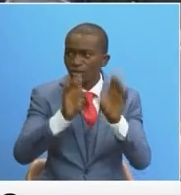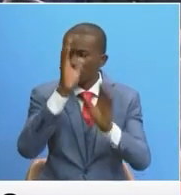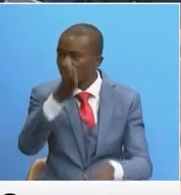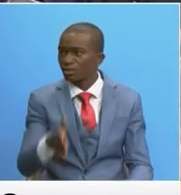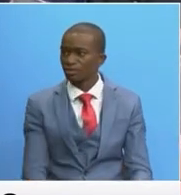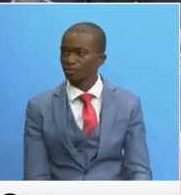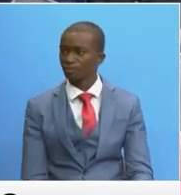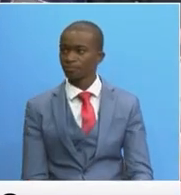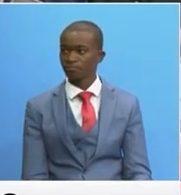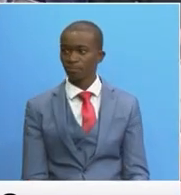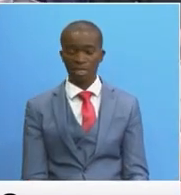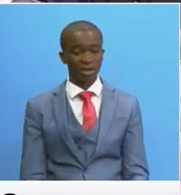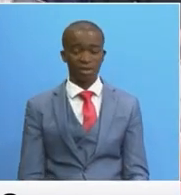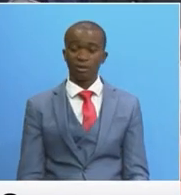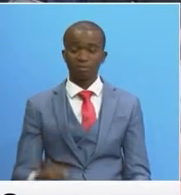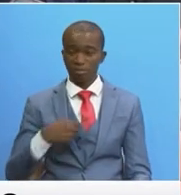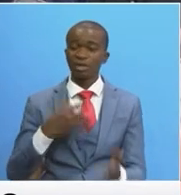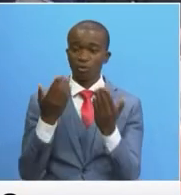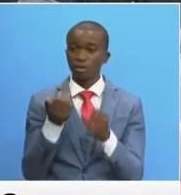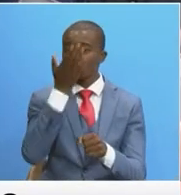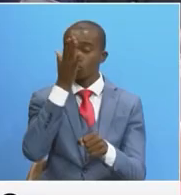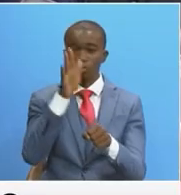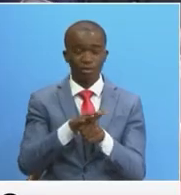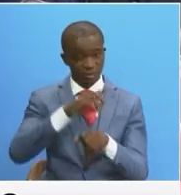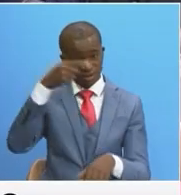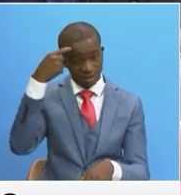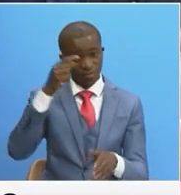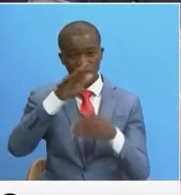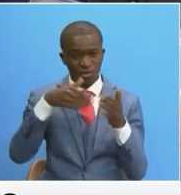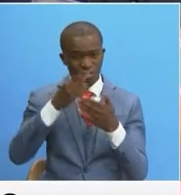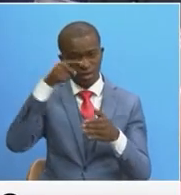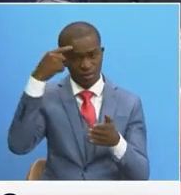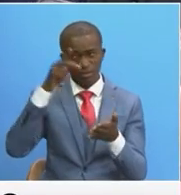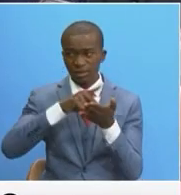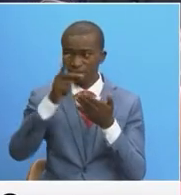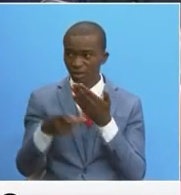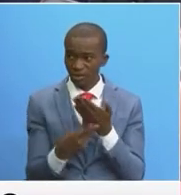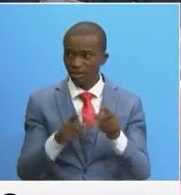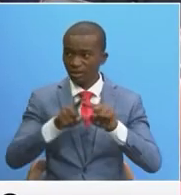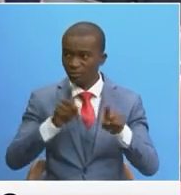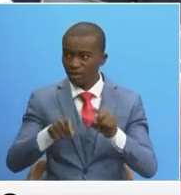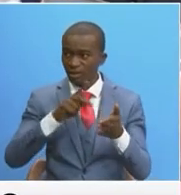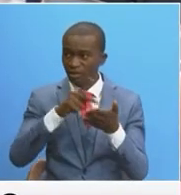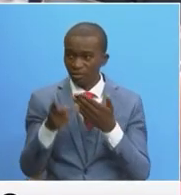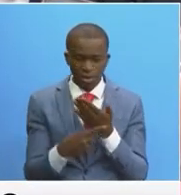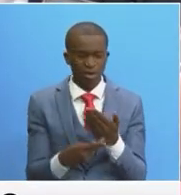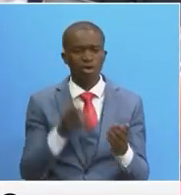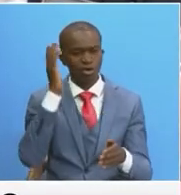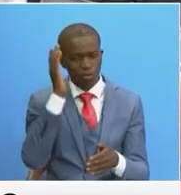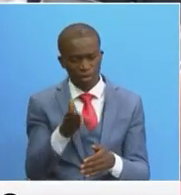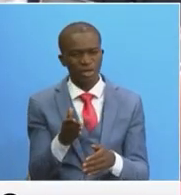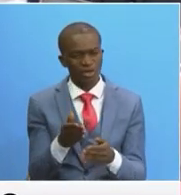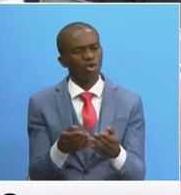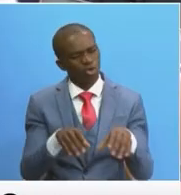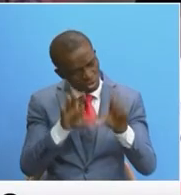government, dear guests of honor, that all government programs and initiatives are well received